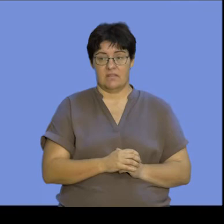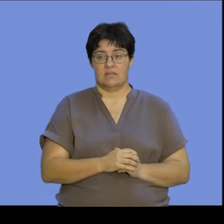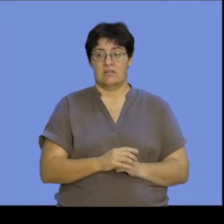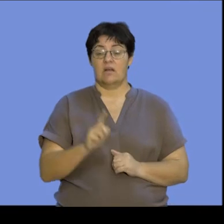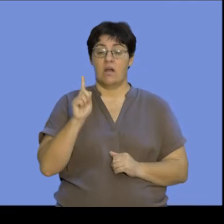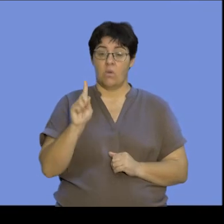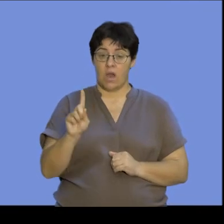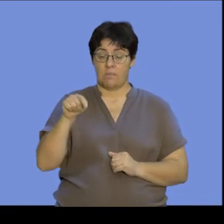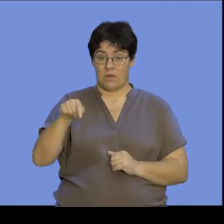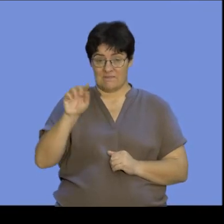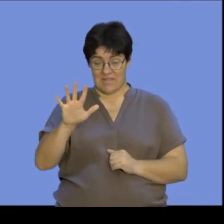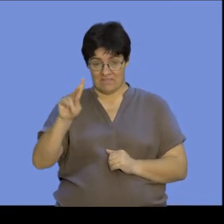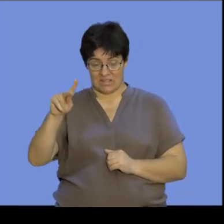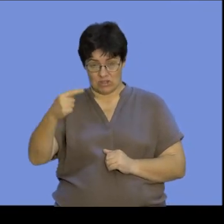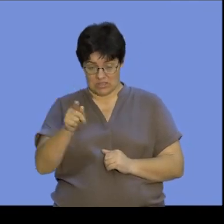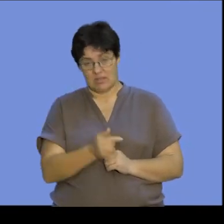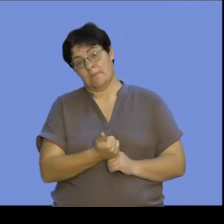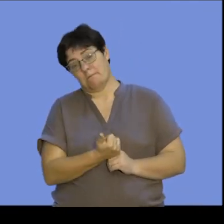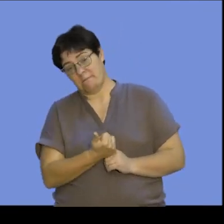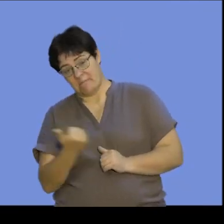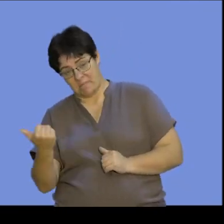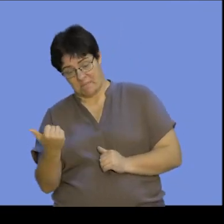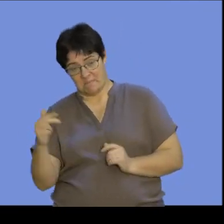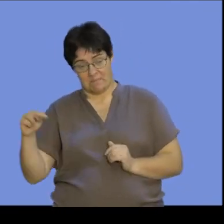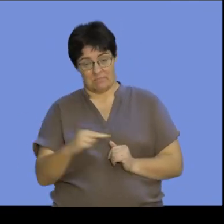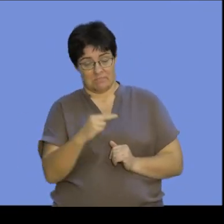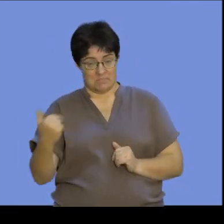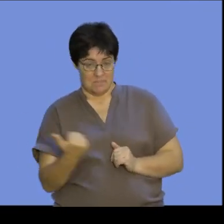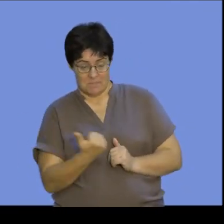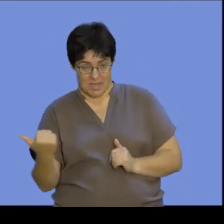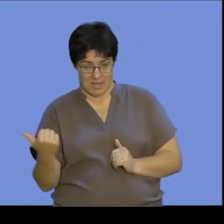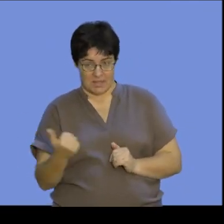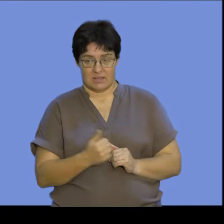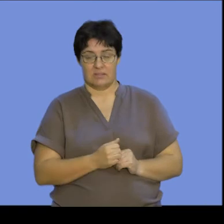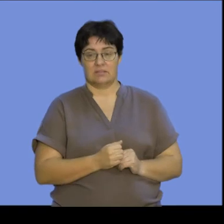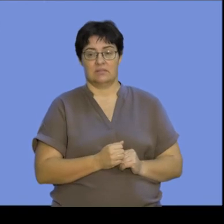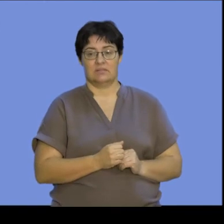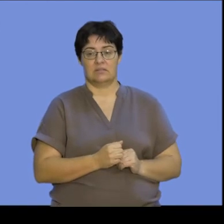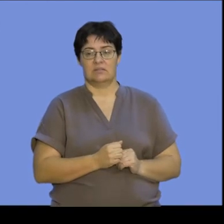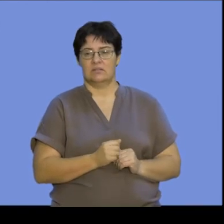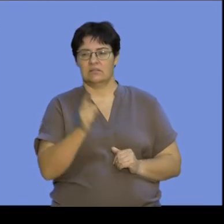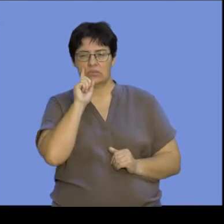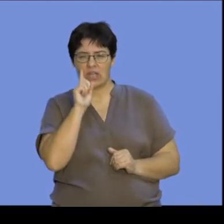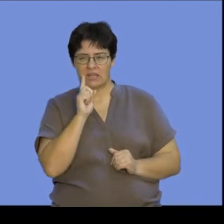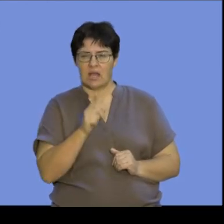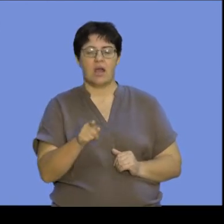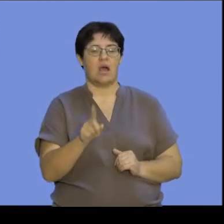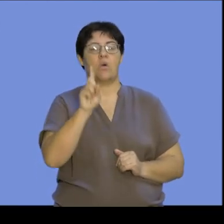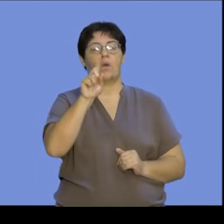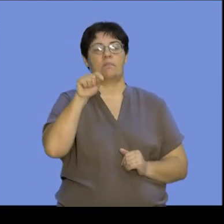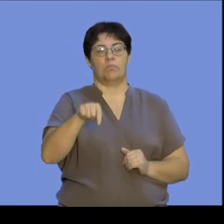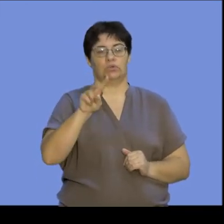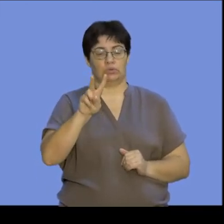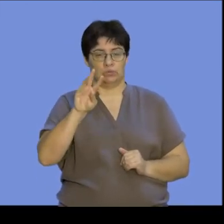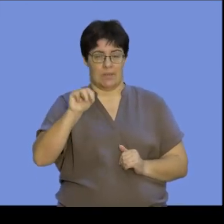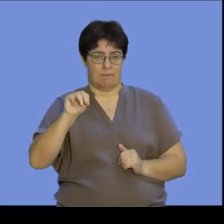And the 1.5 rebounds, so now it's going east, and let's just check. It said it was at